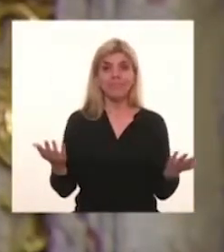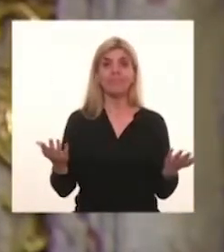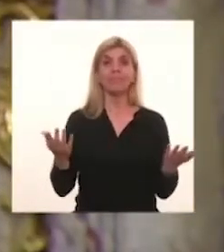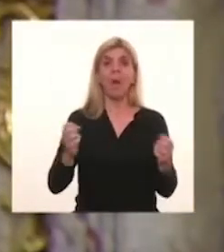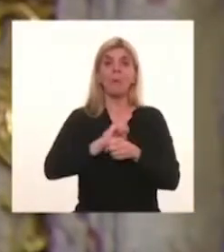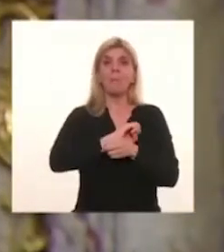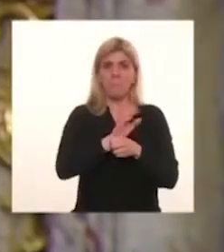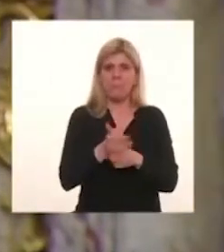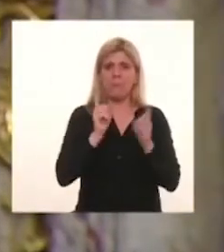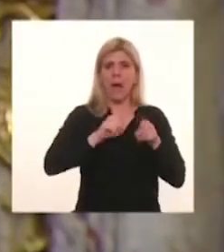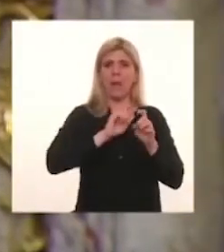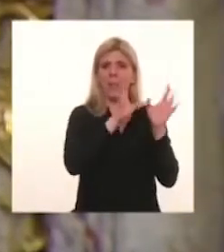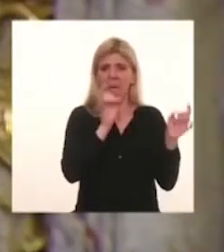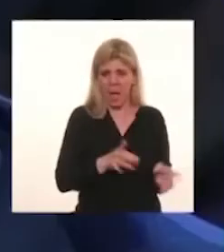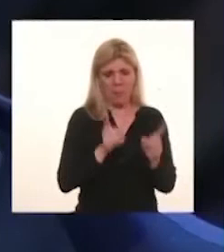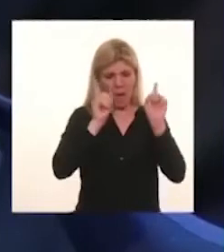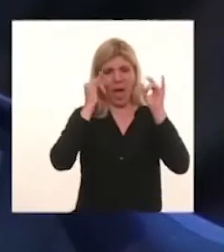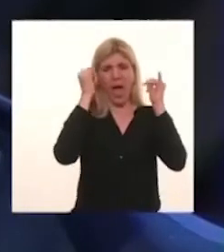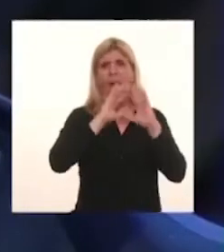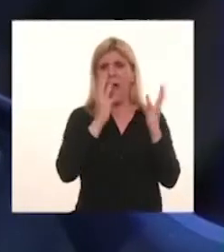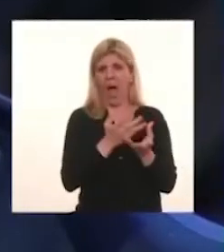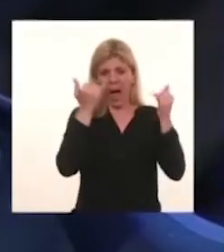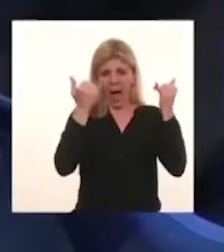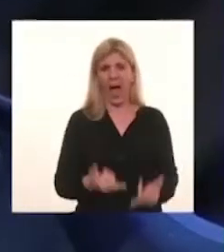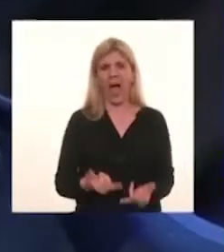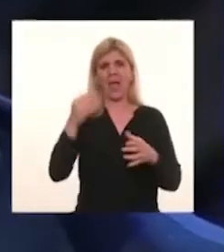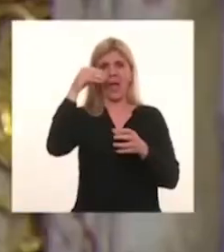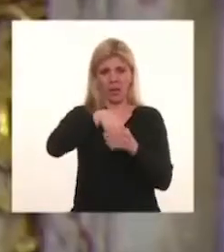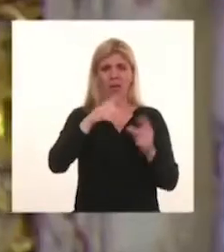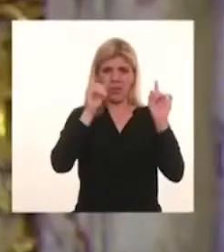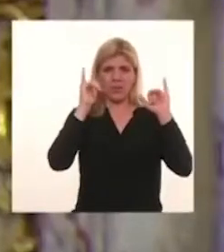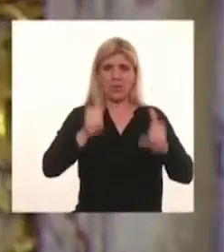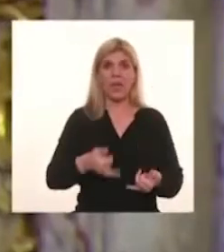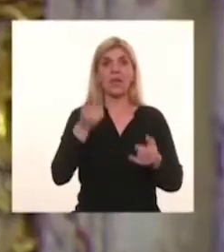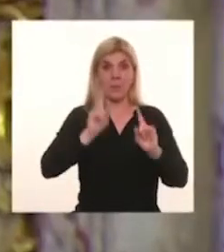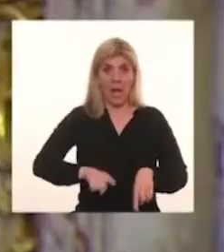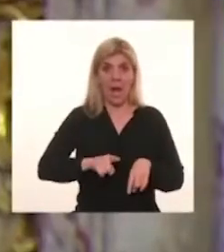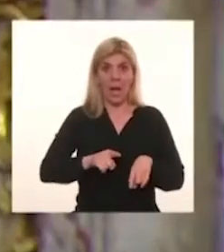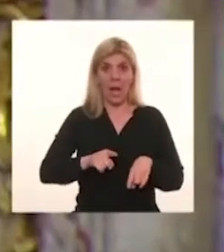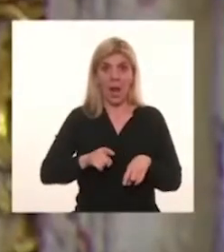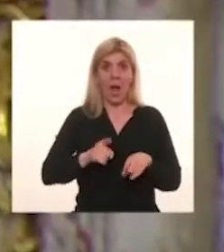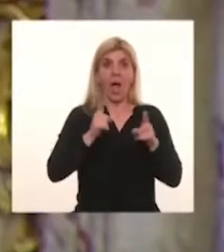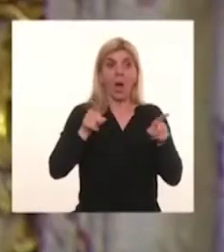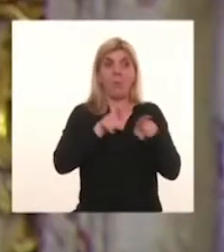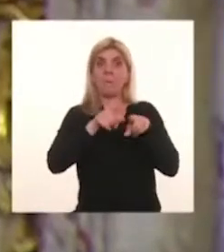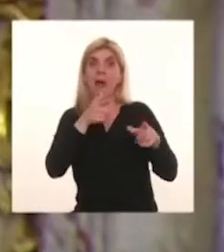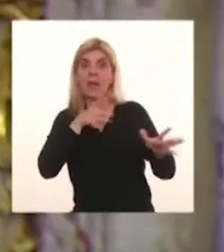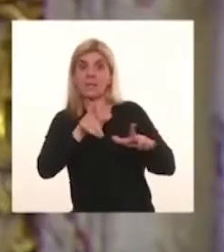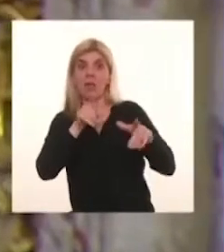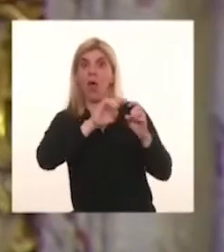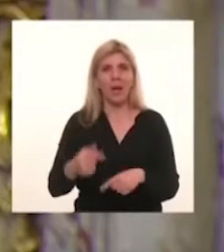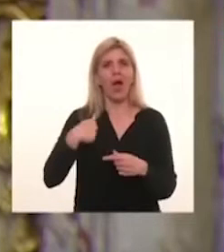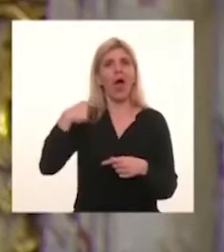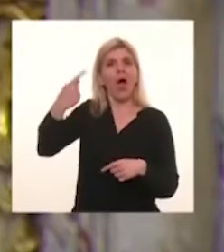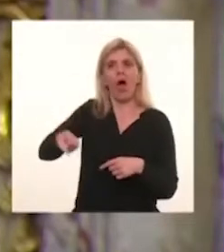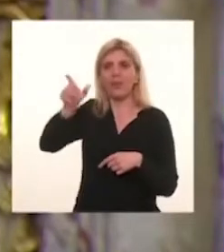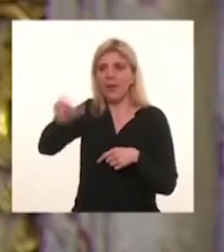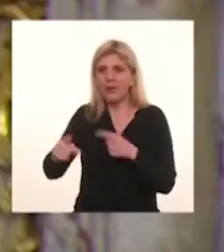and how do we know that we are reaching our destination. We are there for Argentina. The mission will return